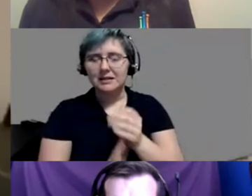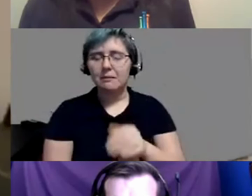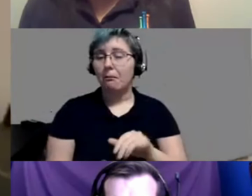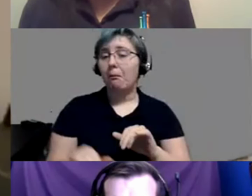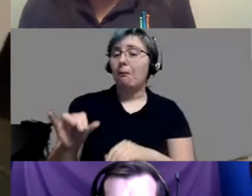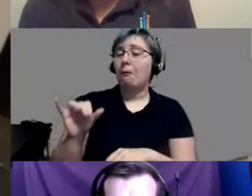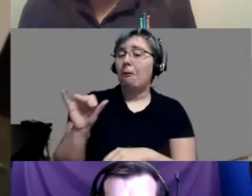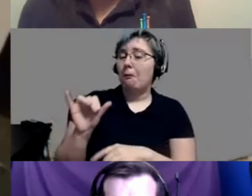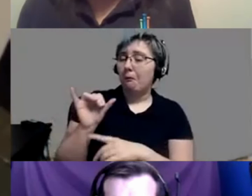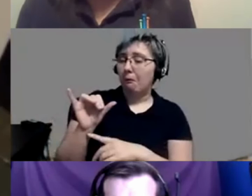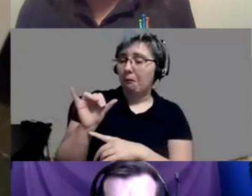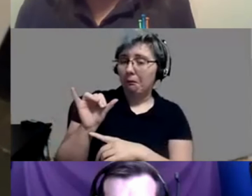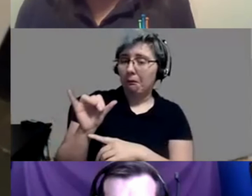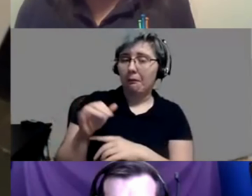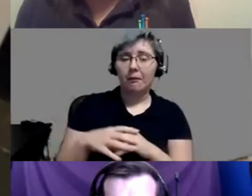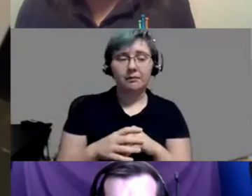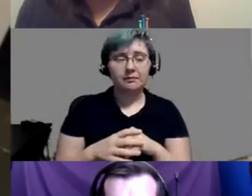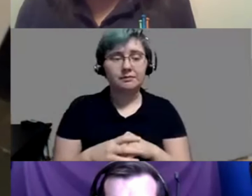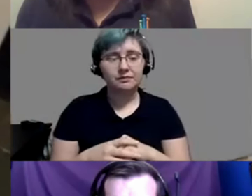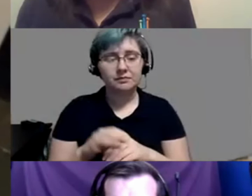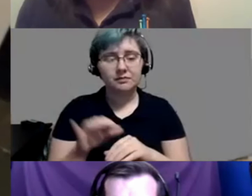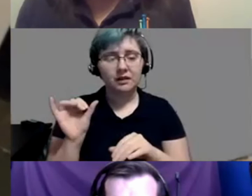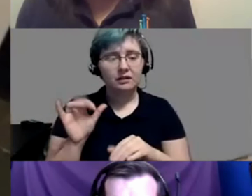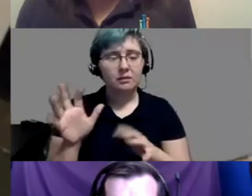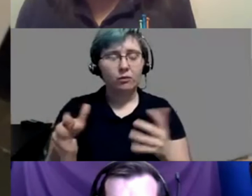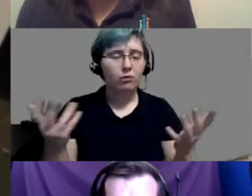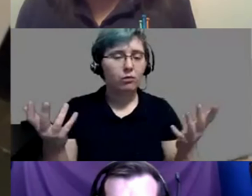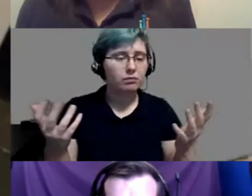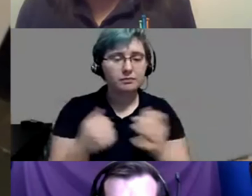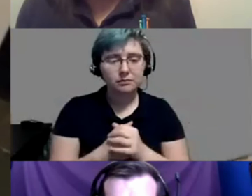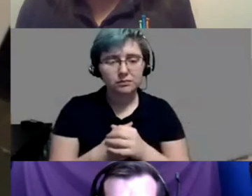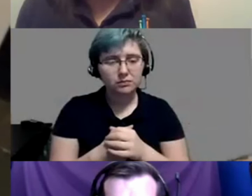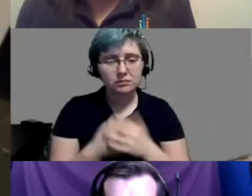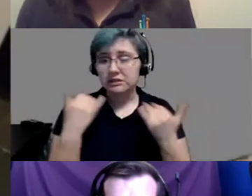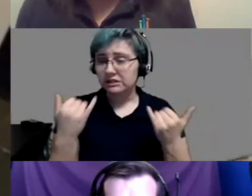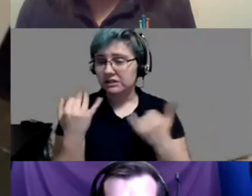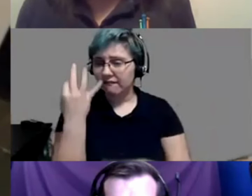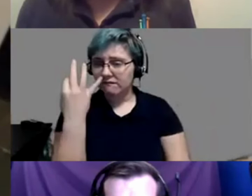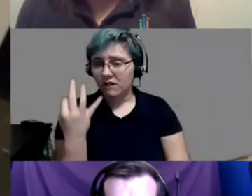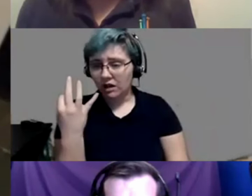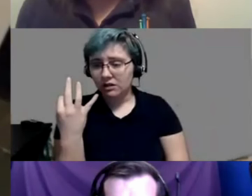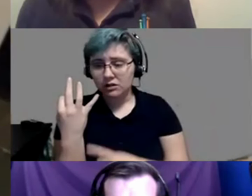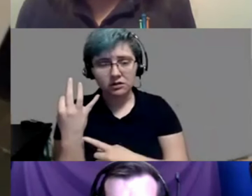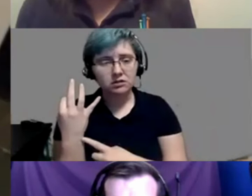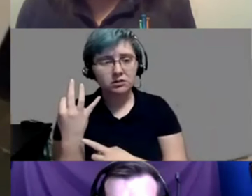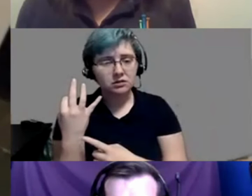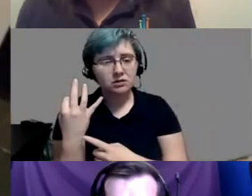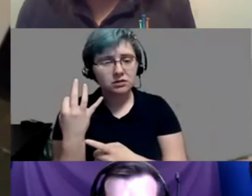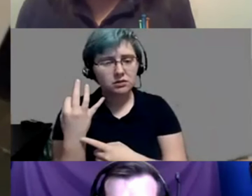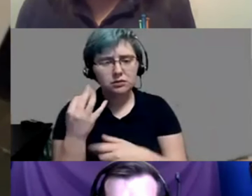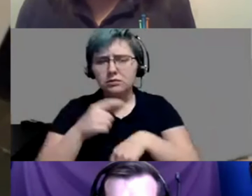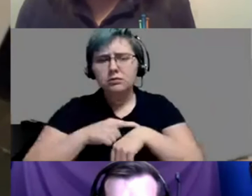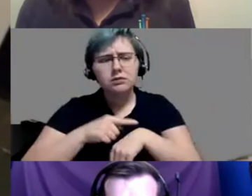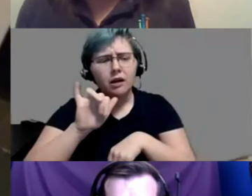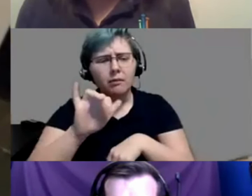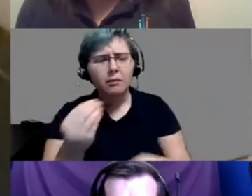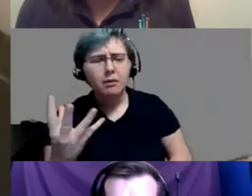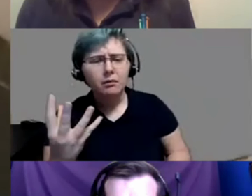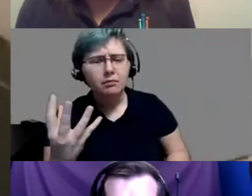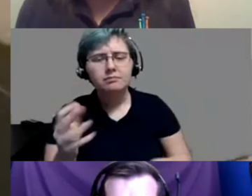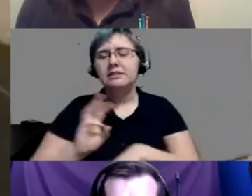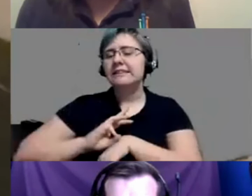like, let's see. Today's Friday. So what time will that one light up? 6 o'clock. Okay, so at